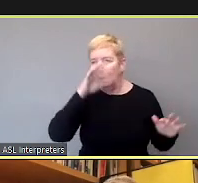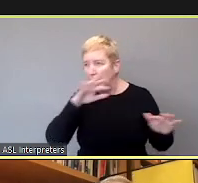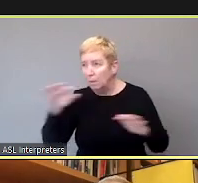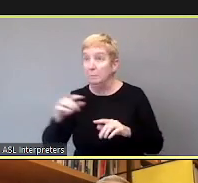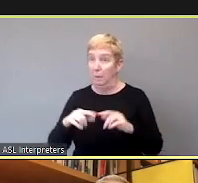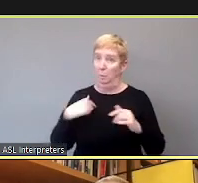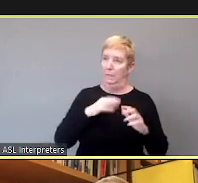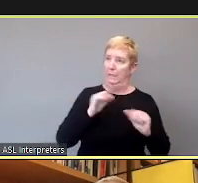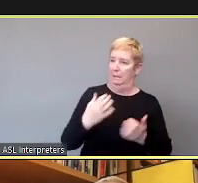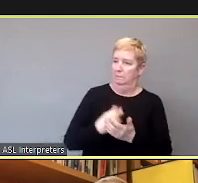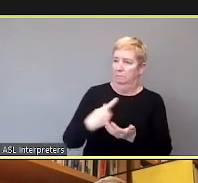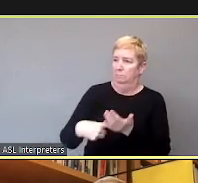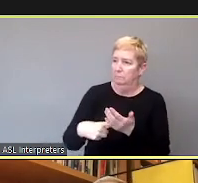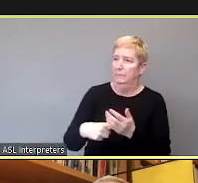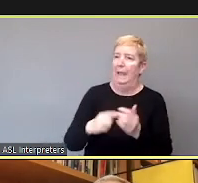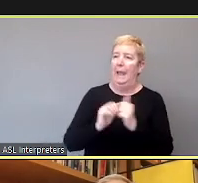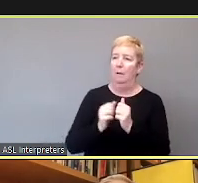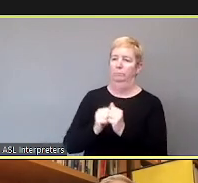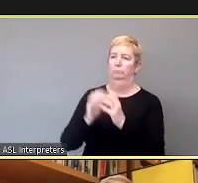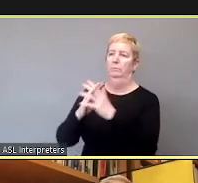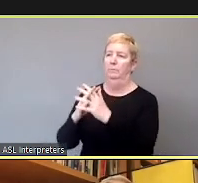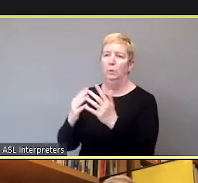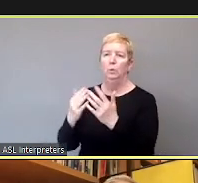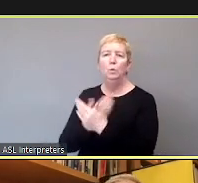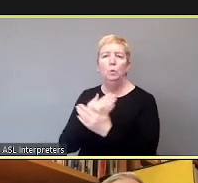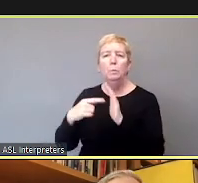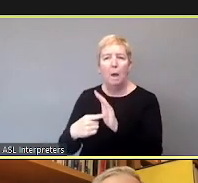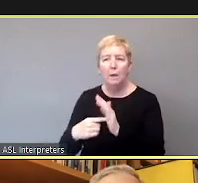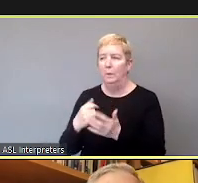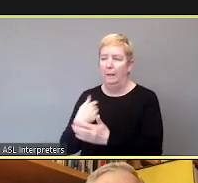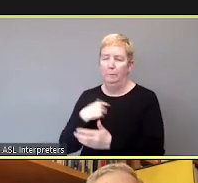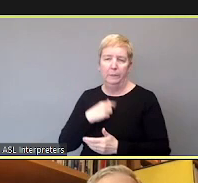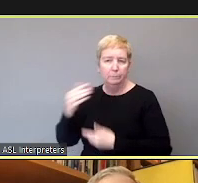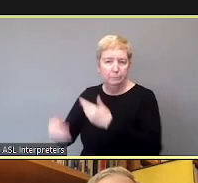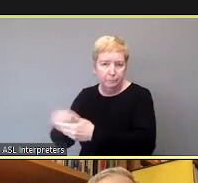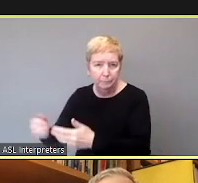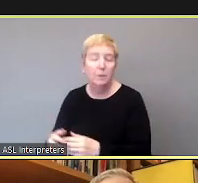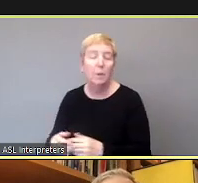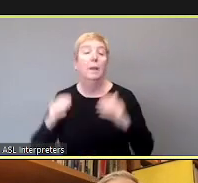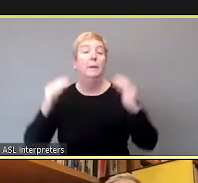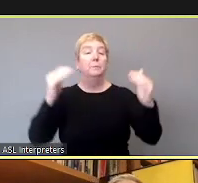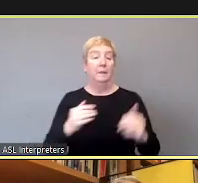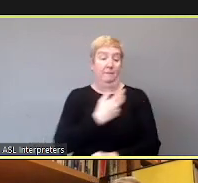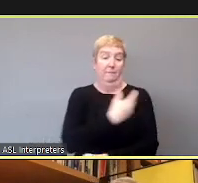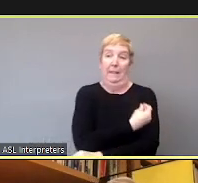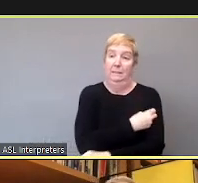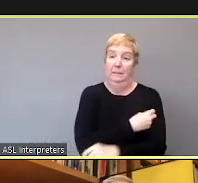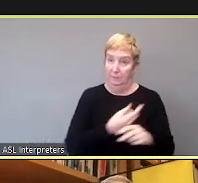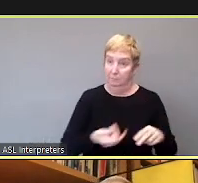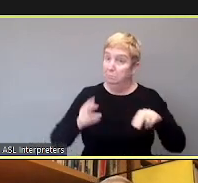well. Vaccines, over 90%, as we were last week, and